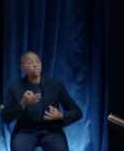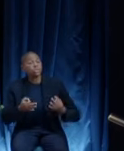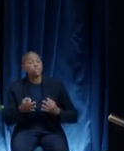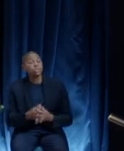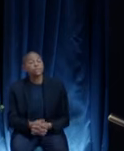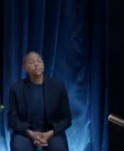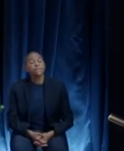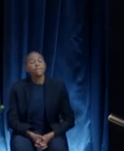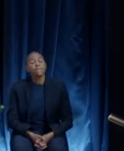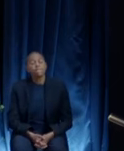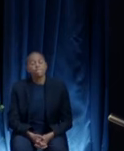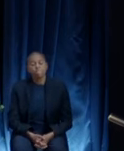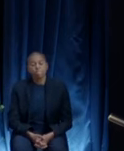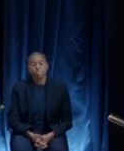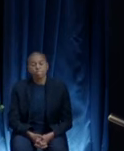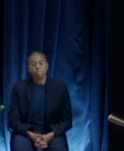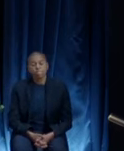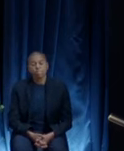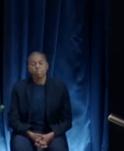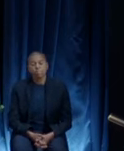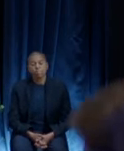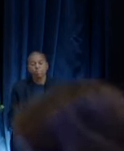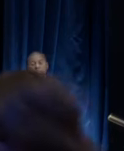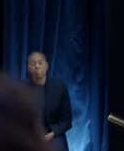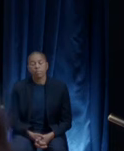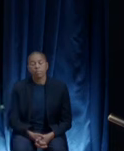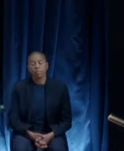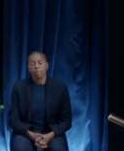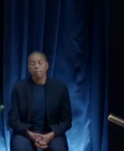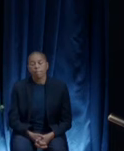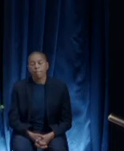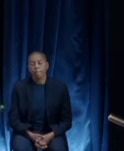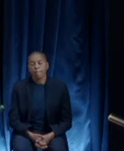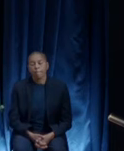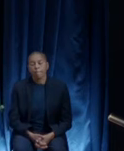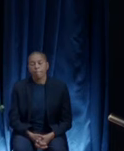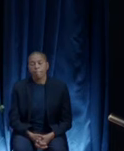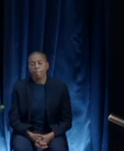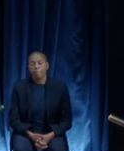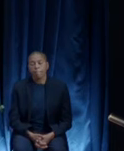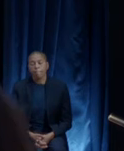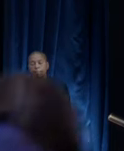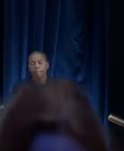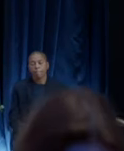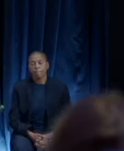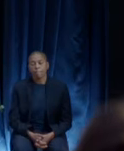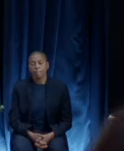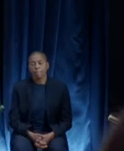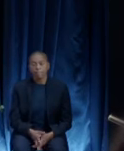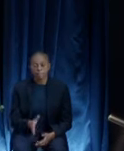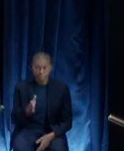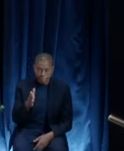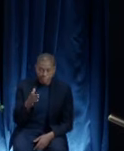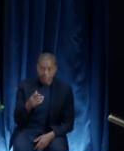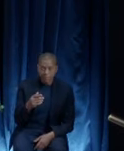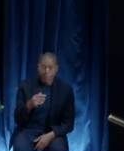Is it? Oh yeah, do you want to take the one up the back there? Thank you. And then Rebecca, we can come here next. So I was just